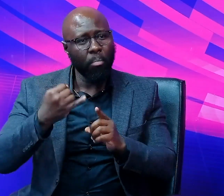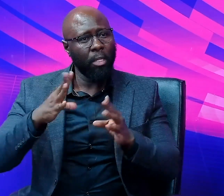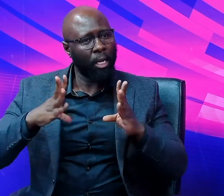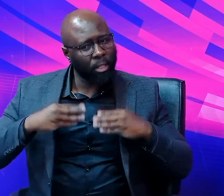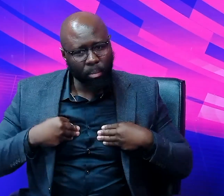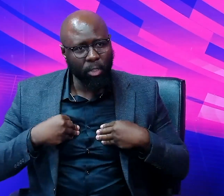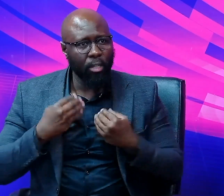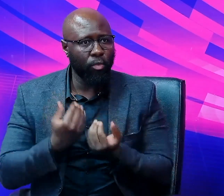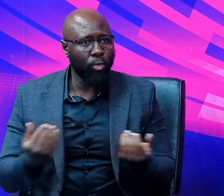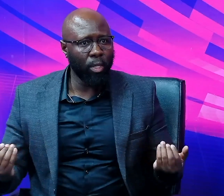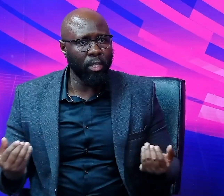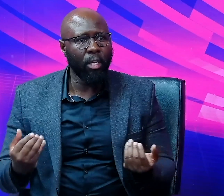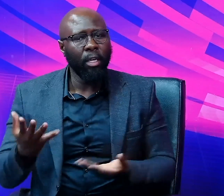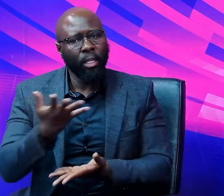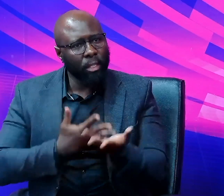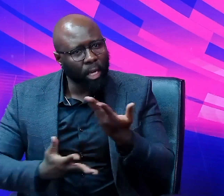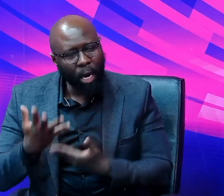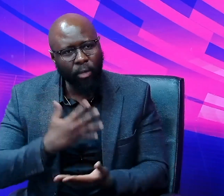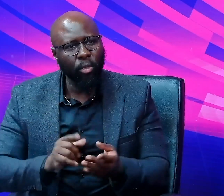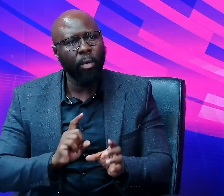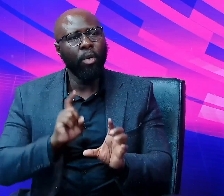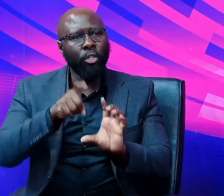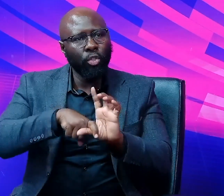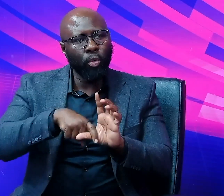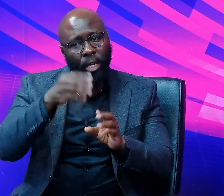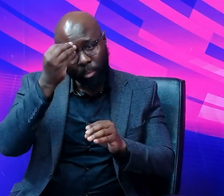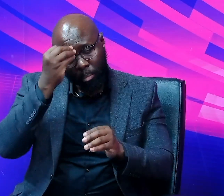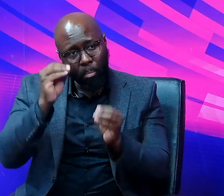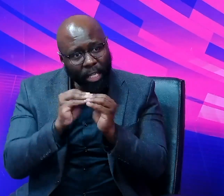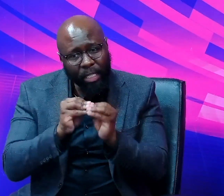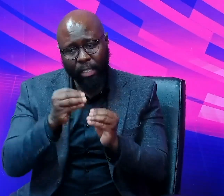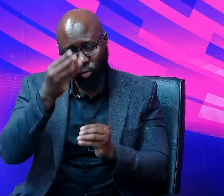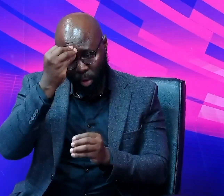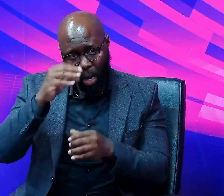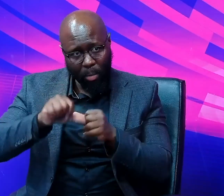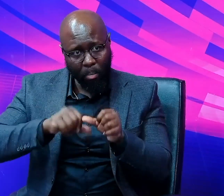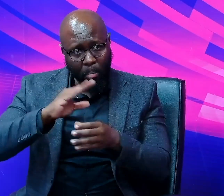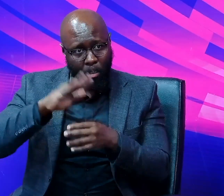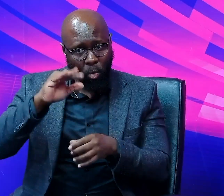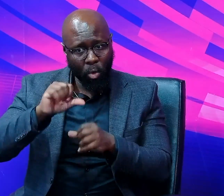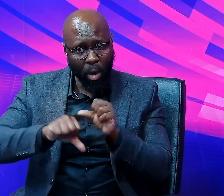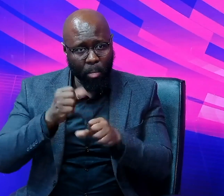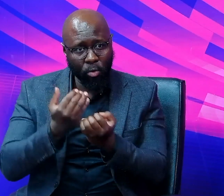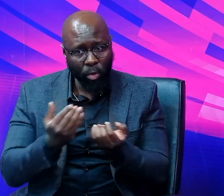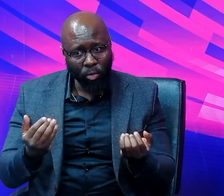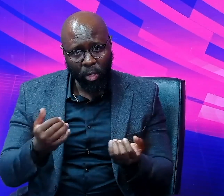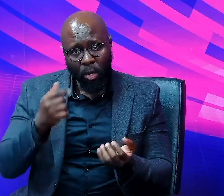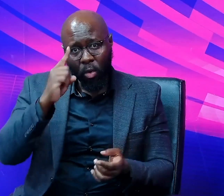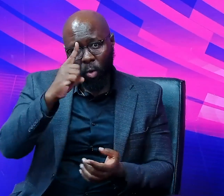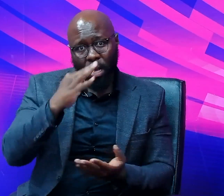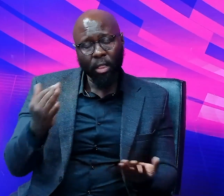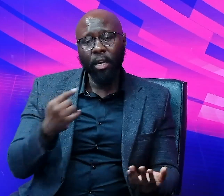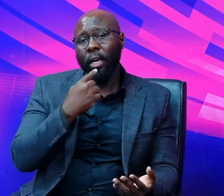you a positive image, and you will accept your children. You have to join meetings. You have to learn